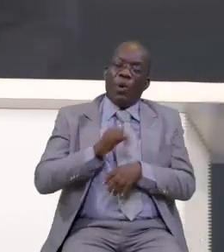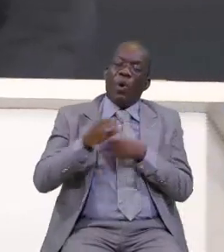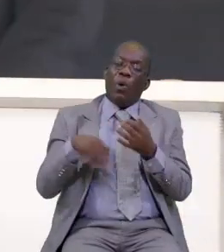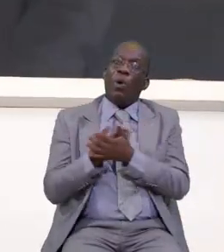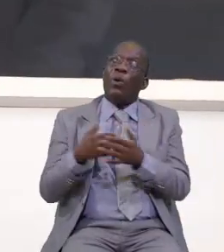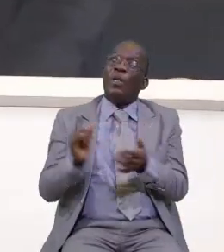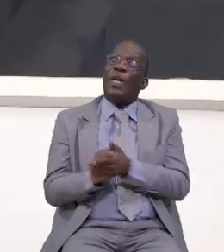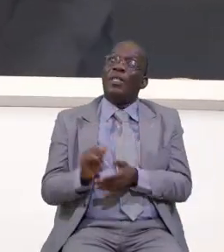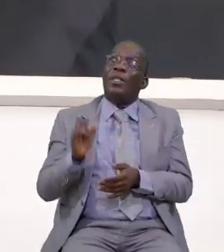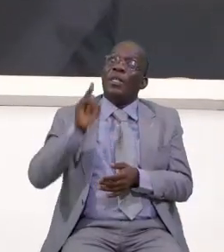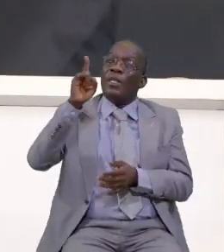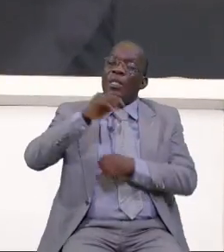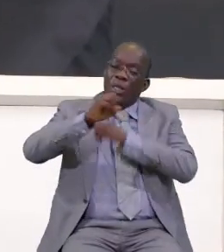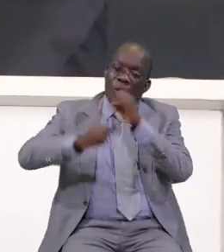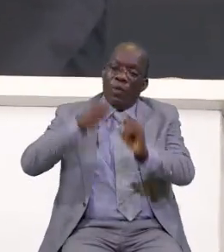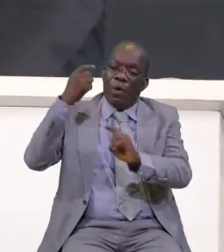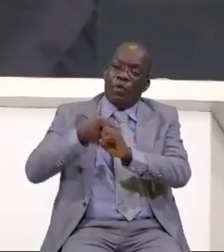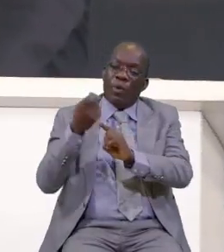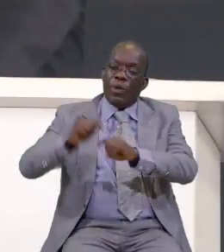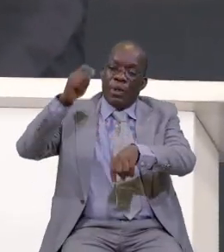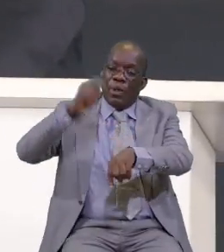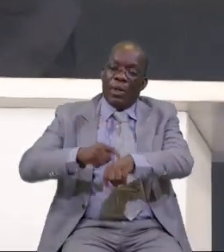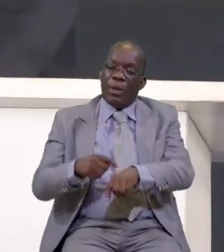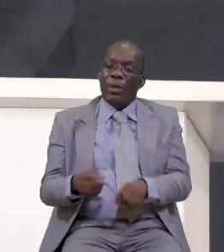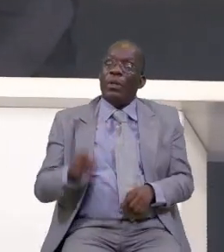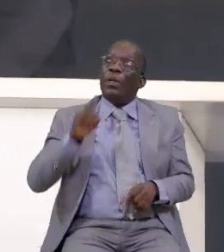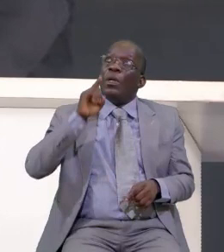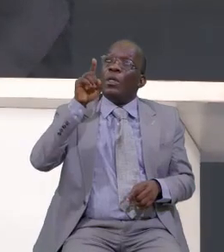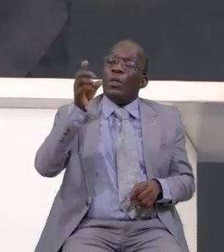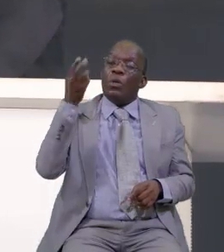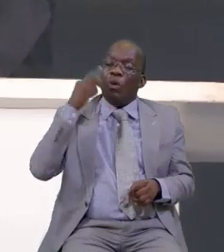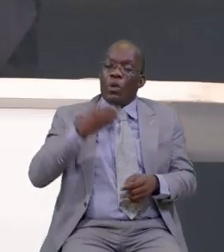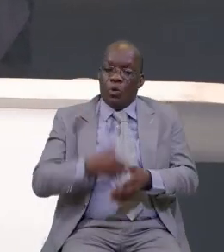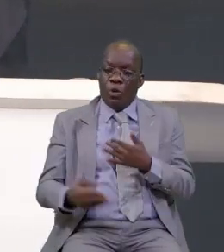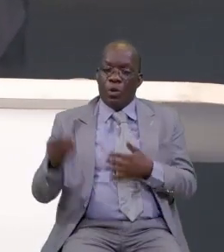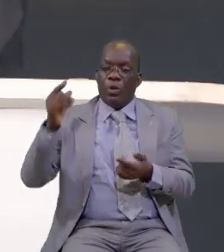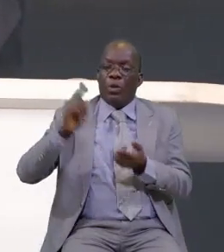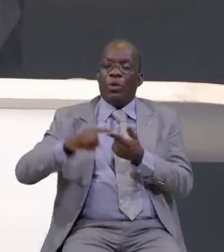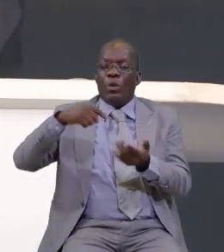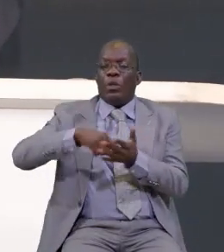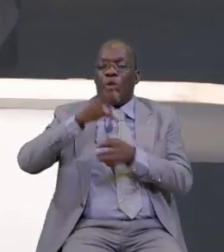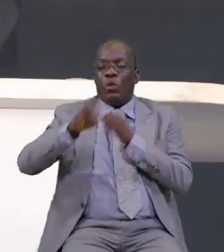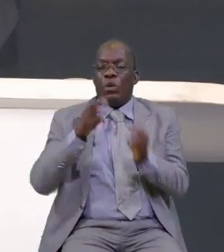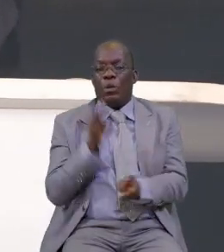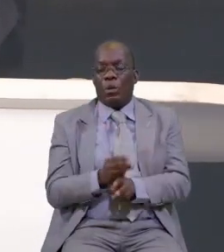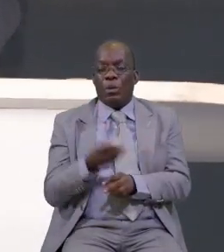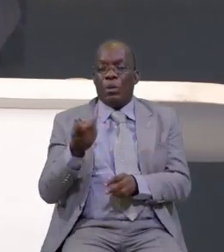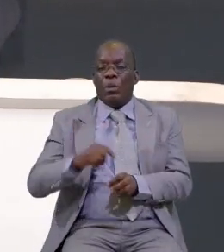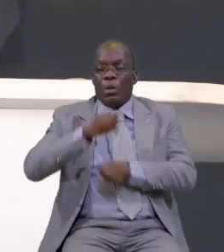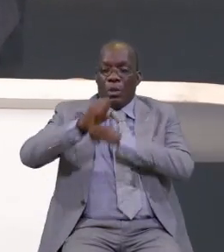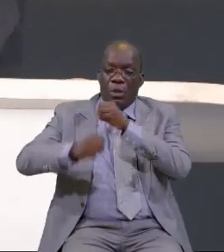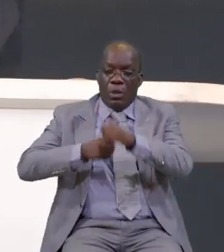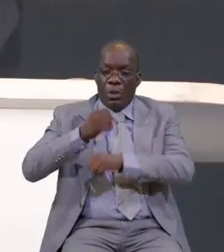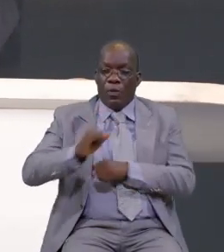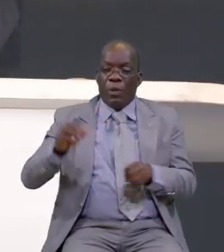time he was even born into this world. The suffering in the